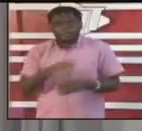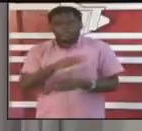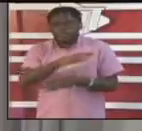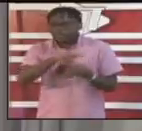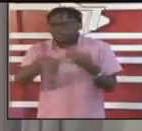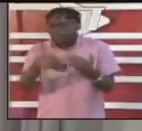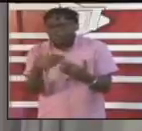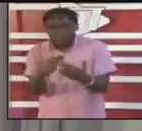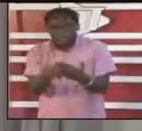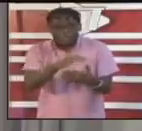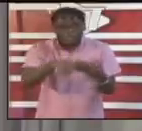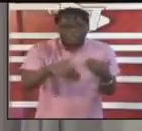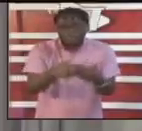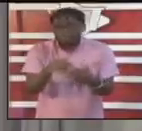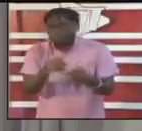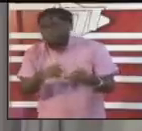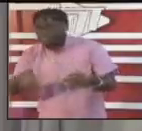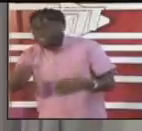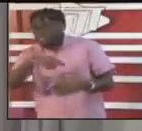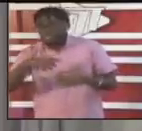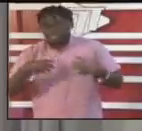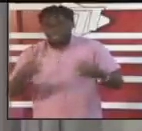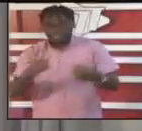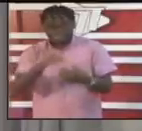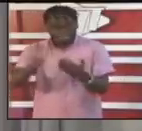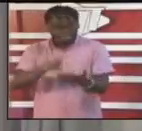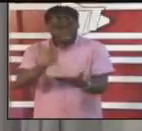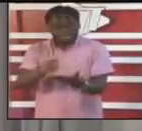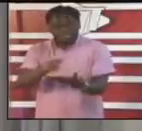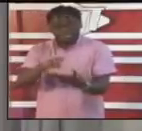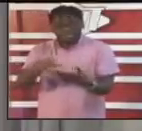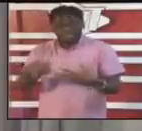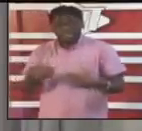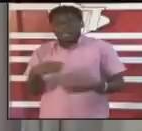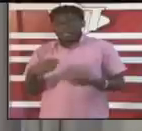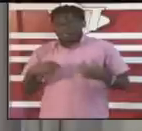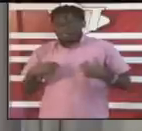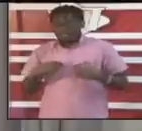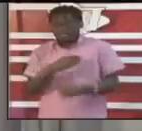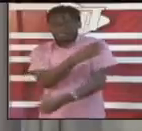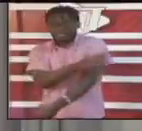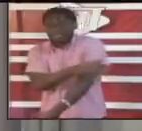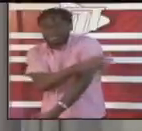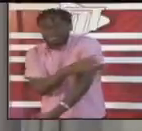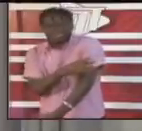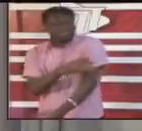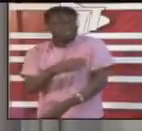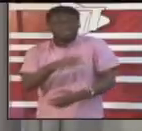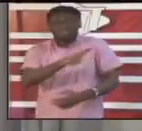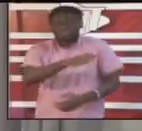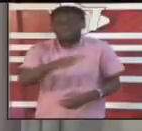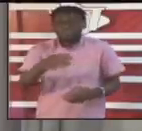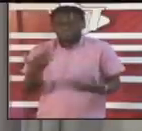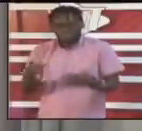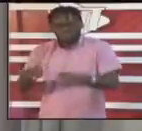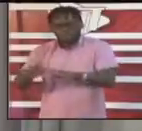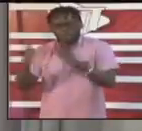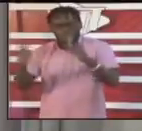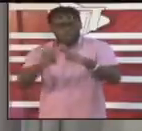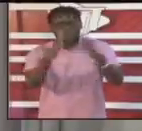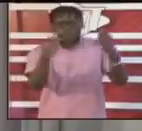from Caranage to Mova are in fact opened. The staffing